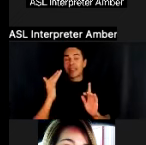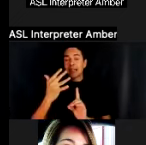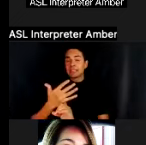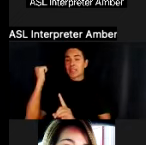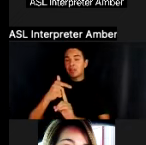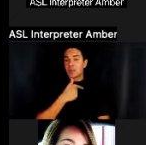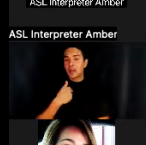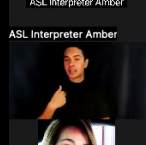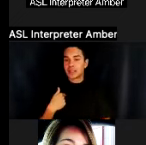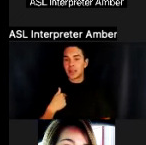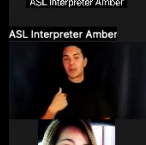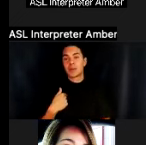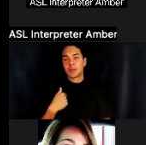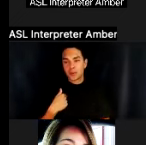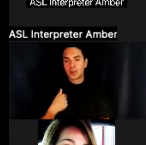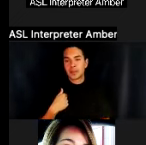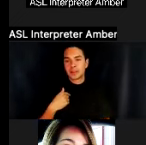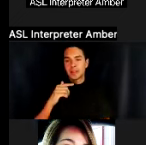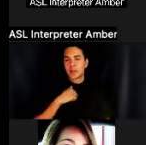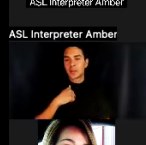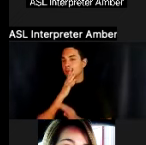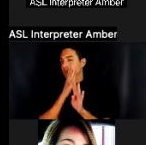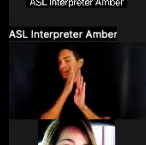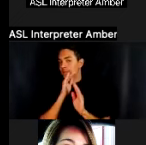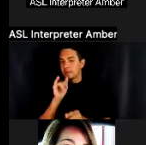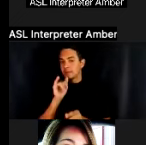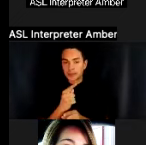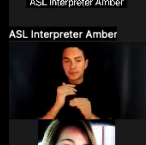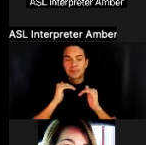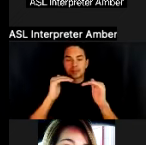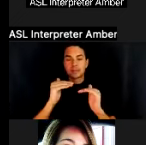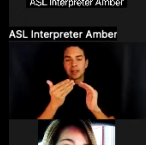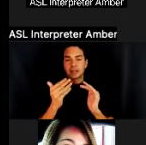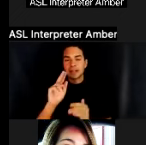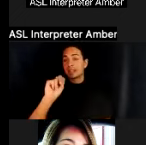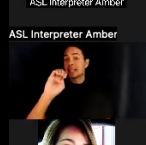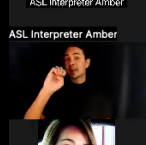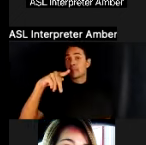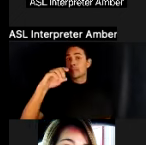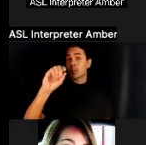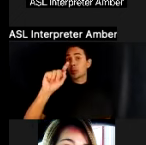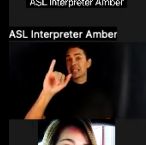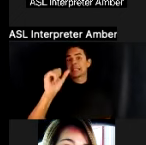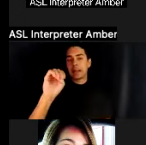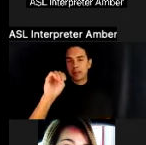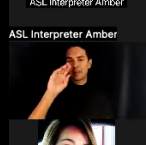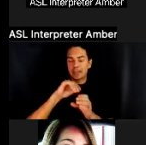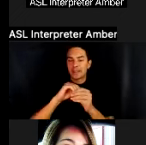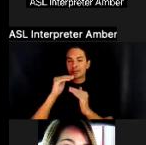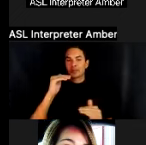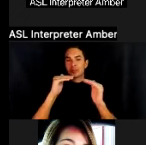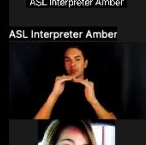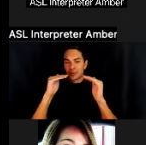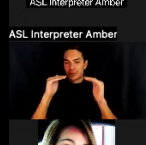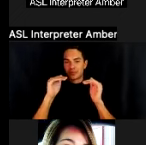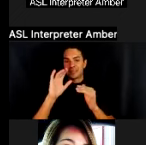for crime due to connections, yep, absolutely. Thank you, Carrie. Alexandra says, I think when language keepers or